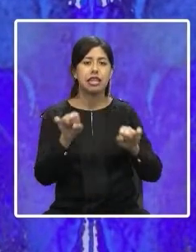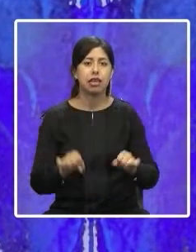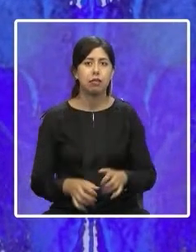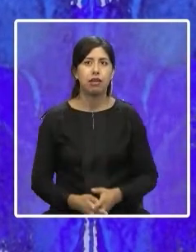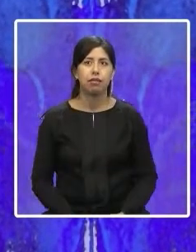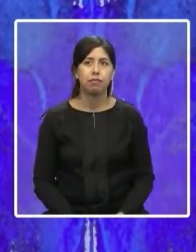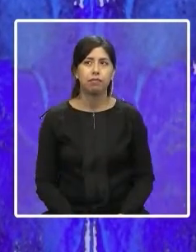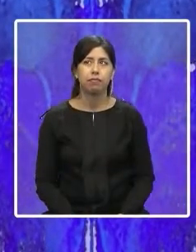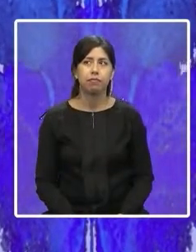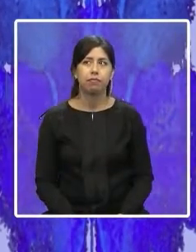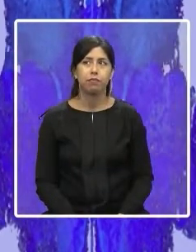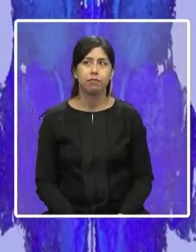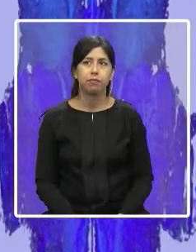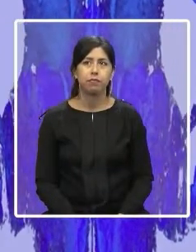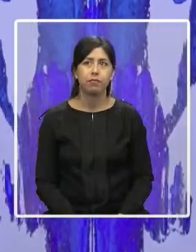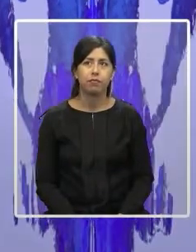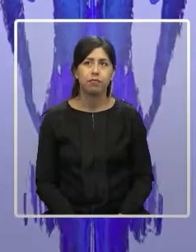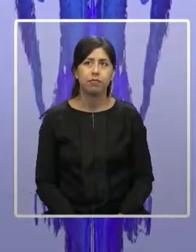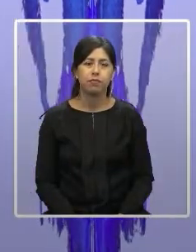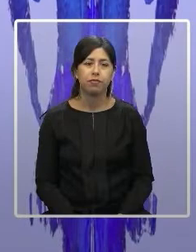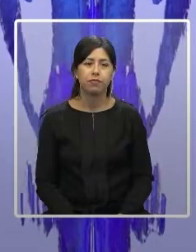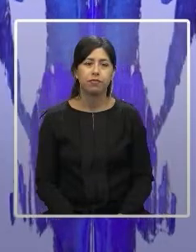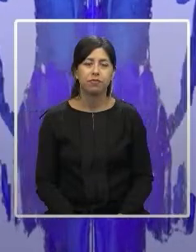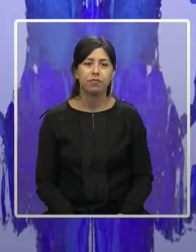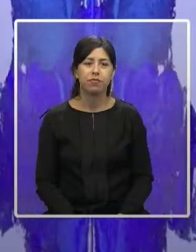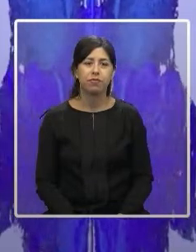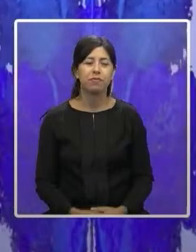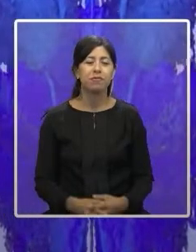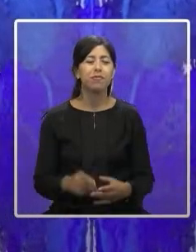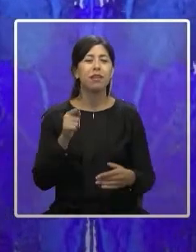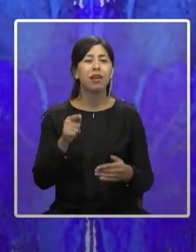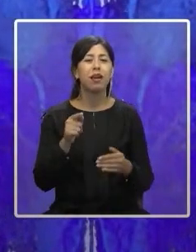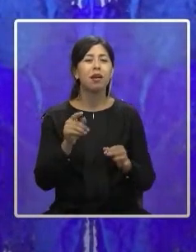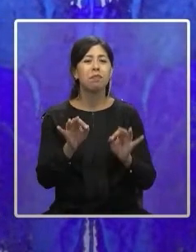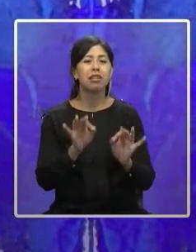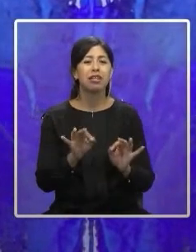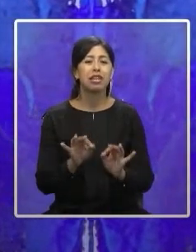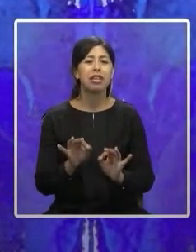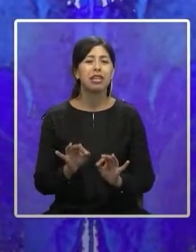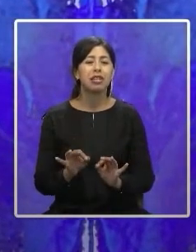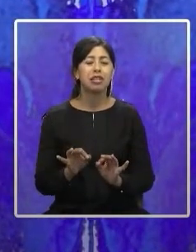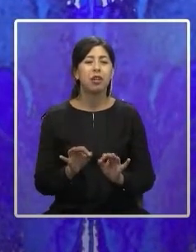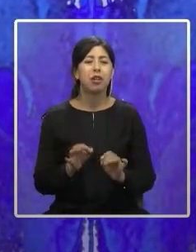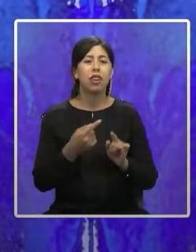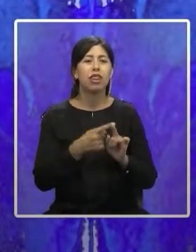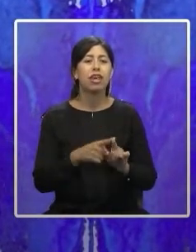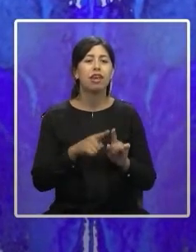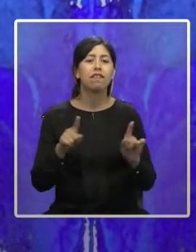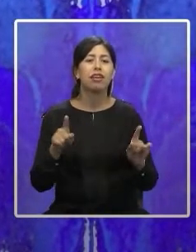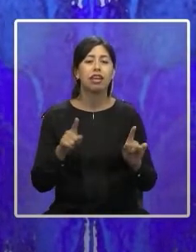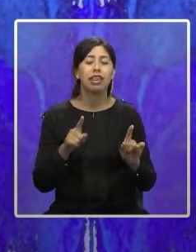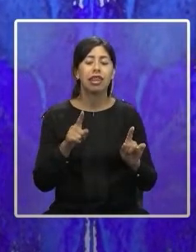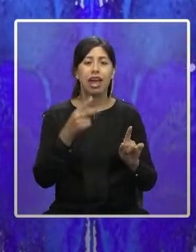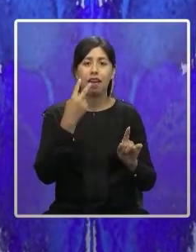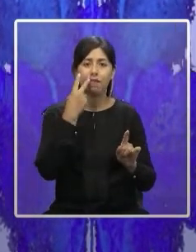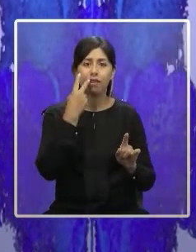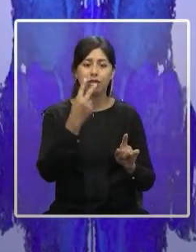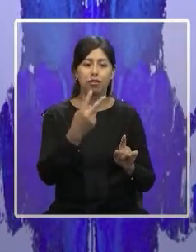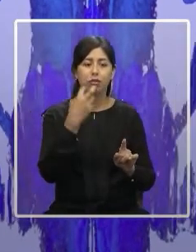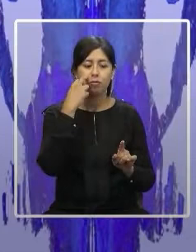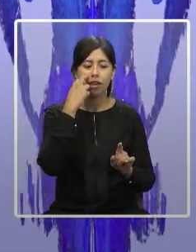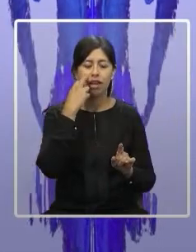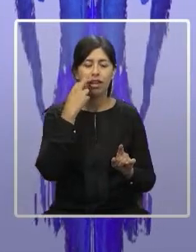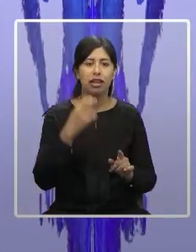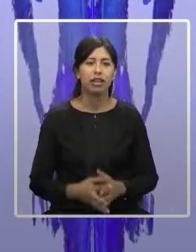very precise signs. Where More are you from originally? different from humans' perception. I'm from Los Angeles. Oh, I'm from LA